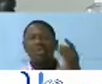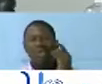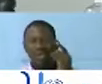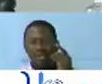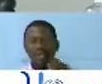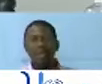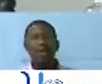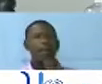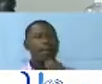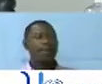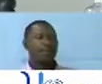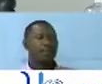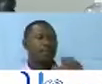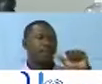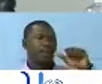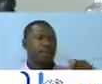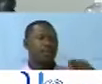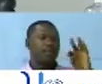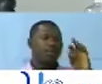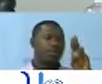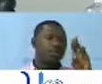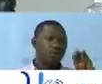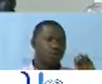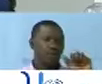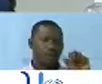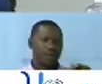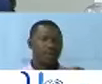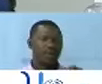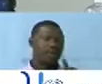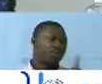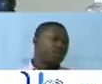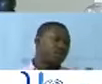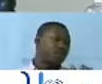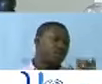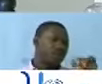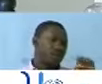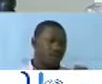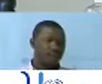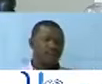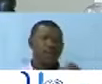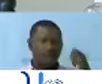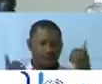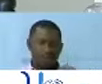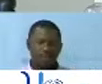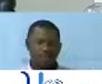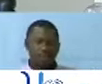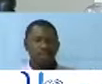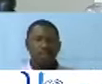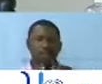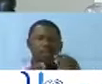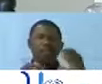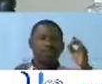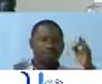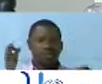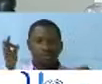Antuman Gay at the courthouse? Ding ñu mëna wax nak bës bi ñoo japp Antuman Gay ci courthouse mi naka la